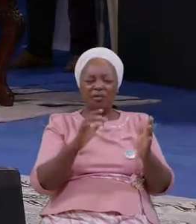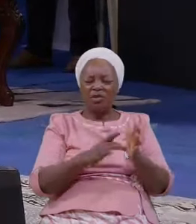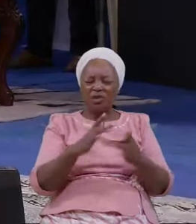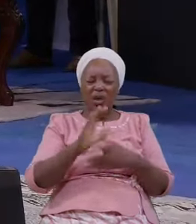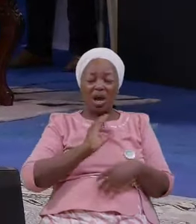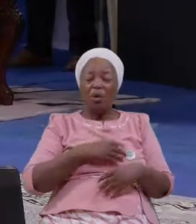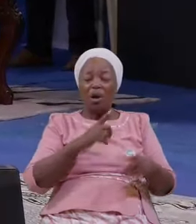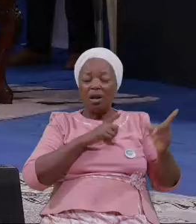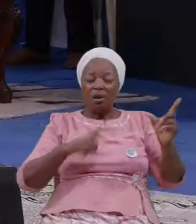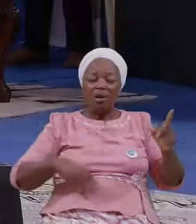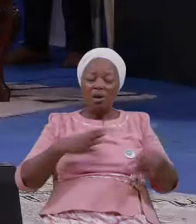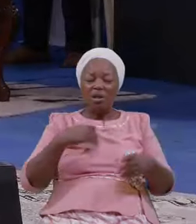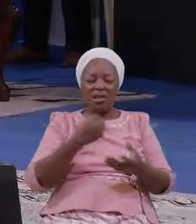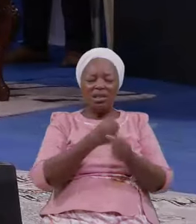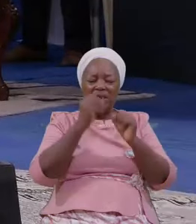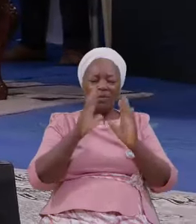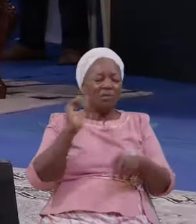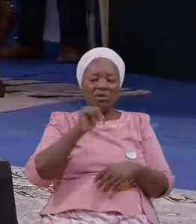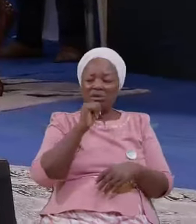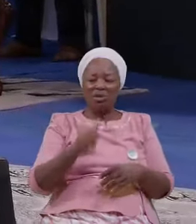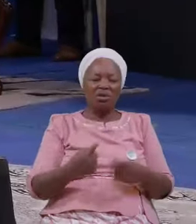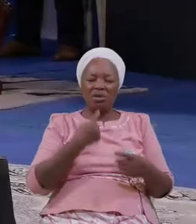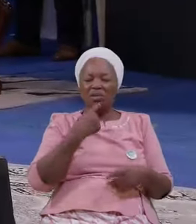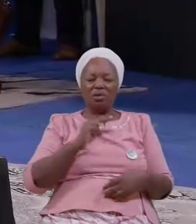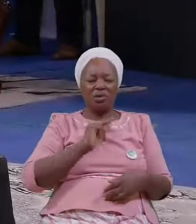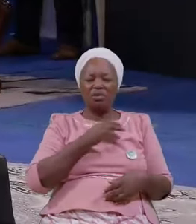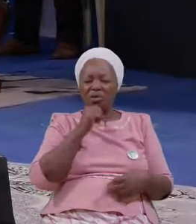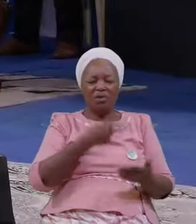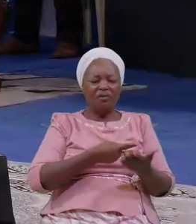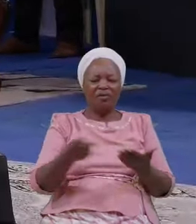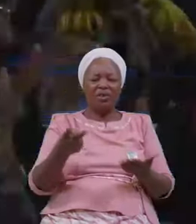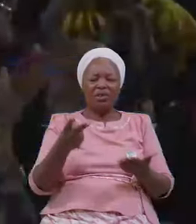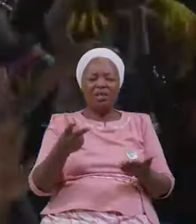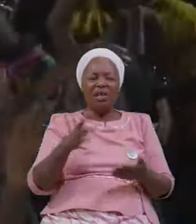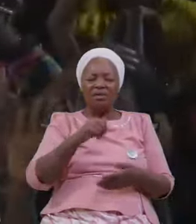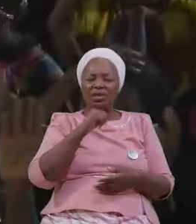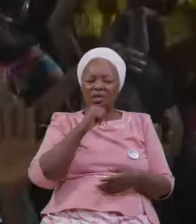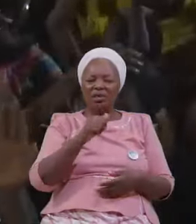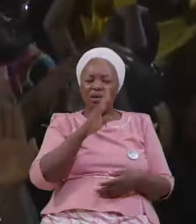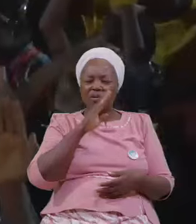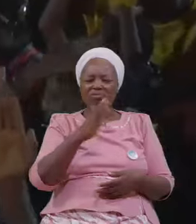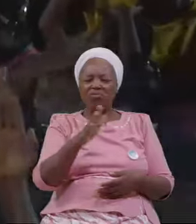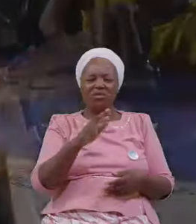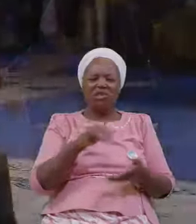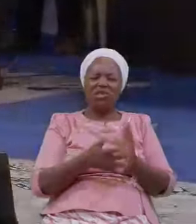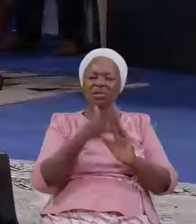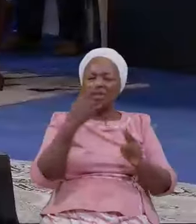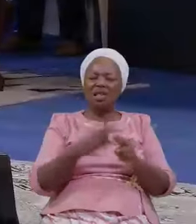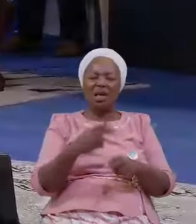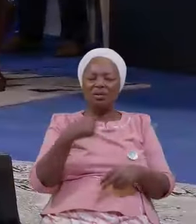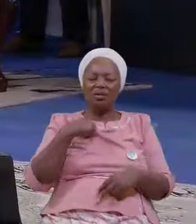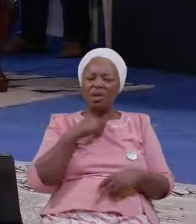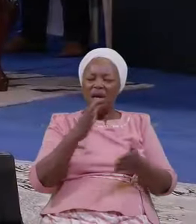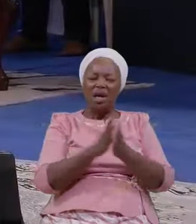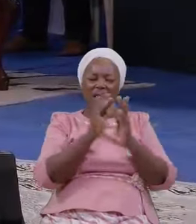Savior, will not fail. And it will not be partial. We're asking, Lord, send forth